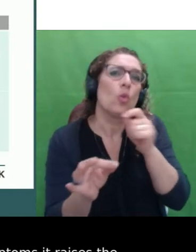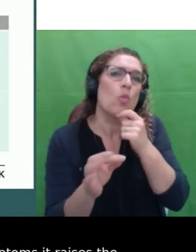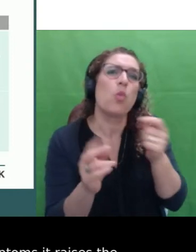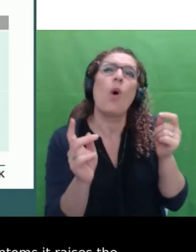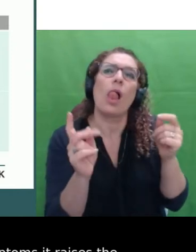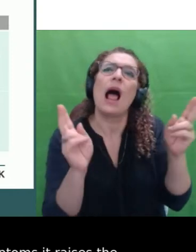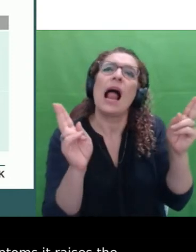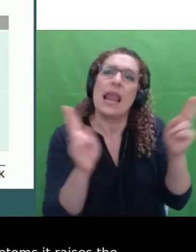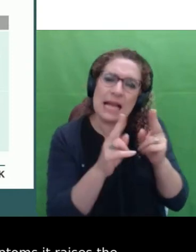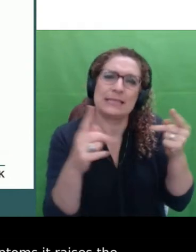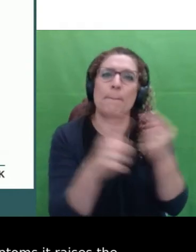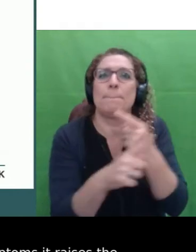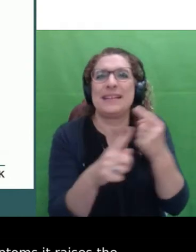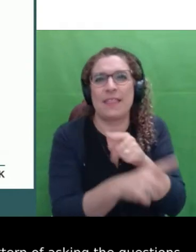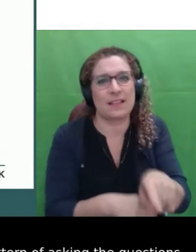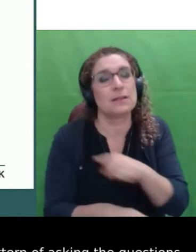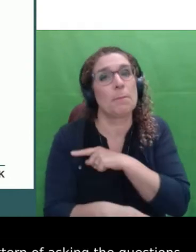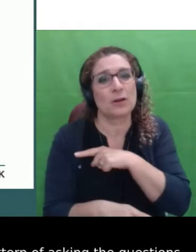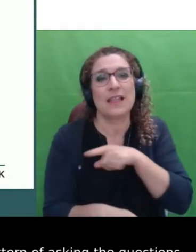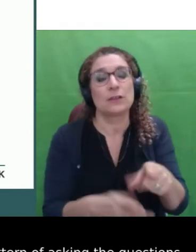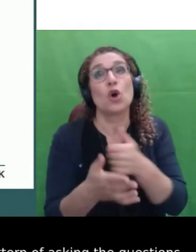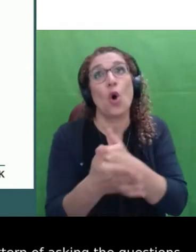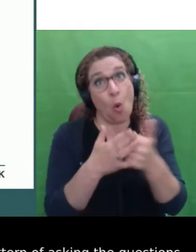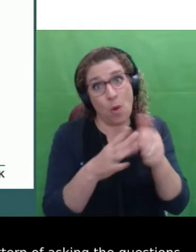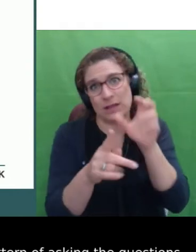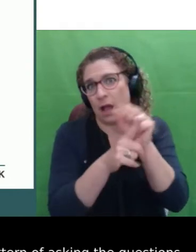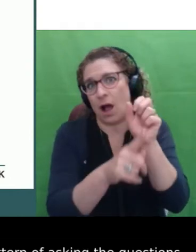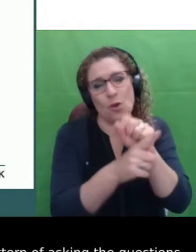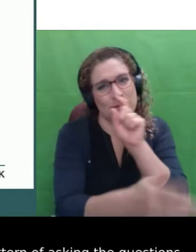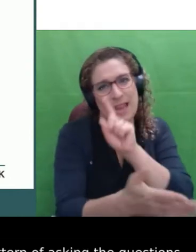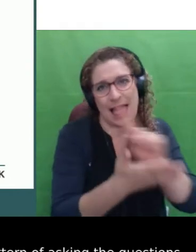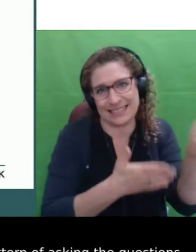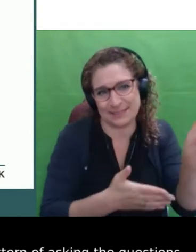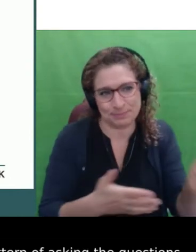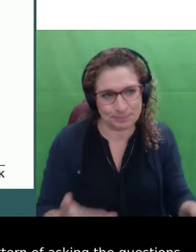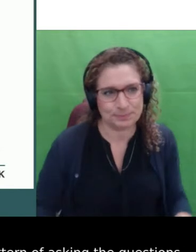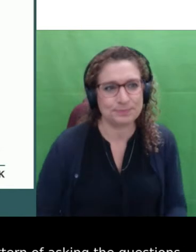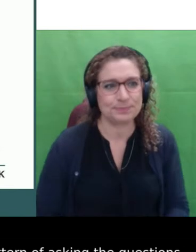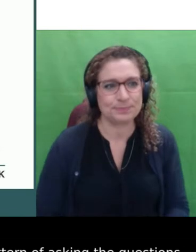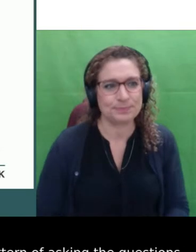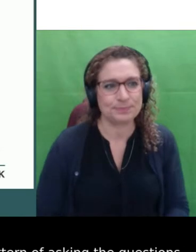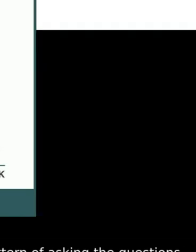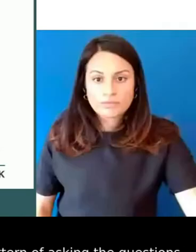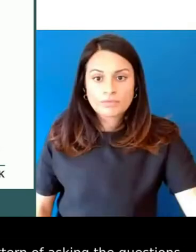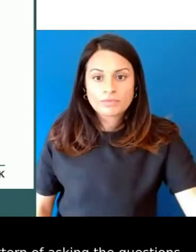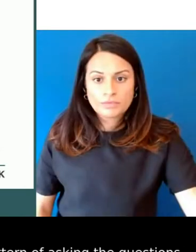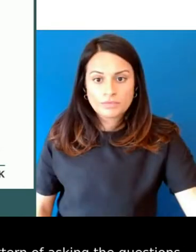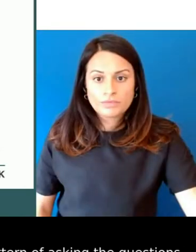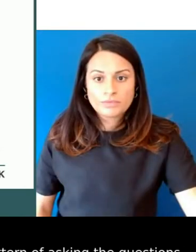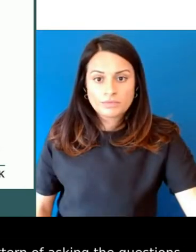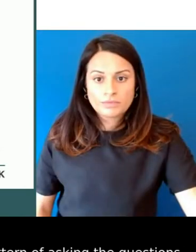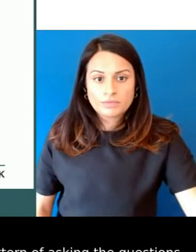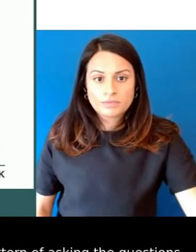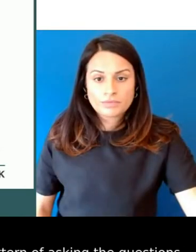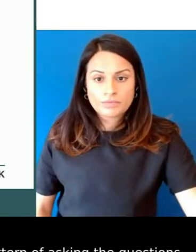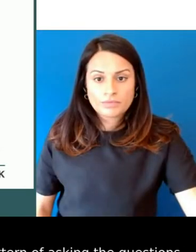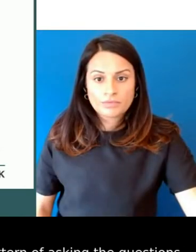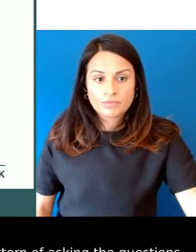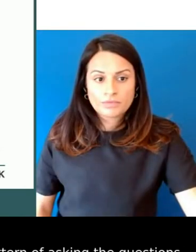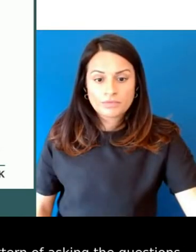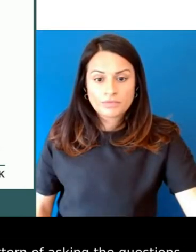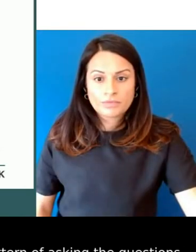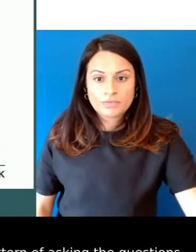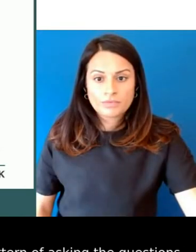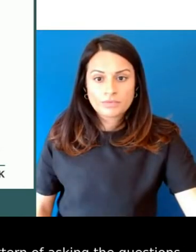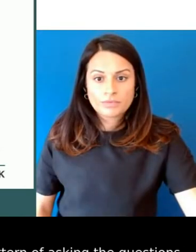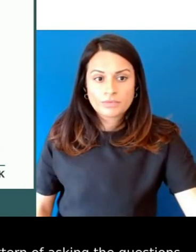notoriously diagnosed late so one of the definitions of anaphylaxis severe life-threatening generalized or systemic